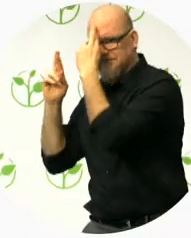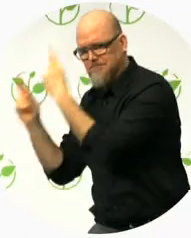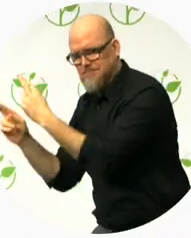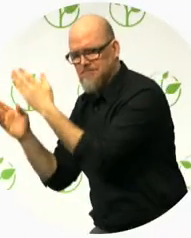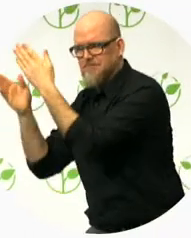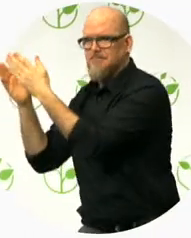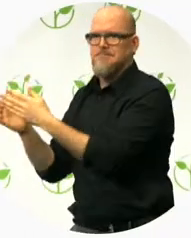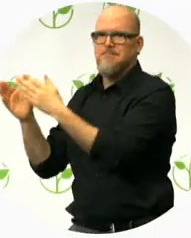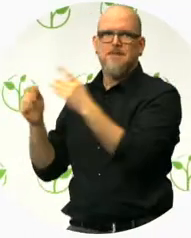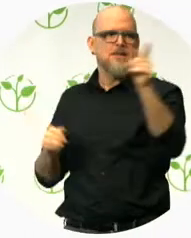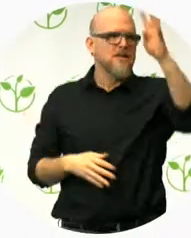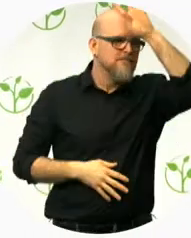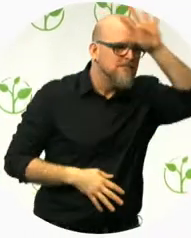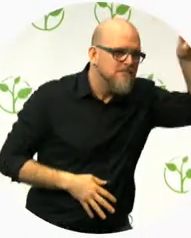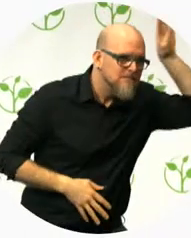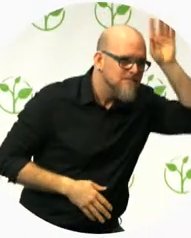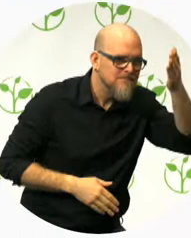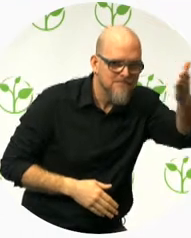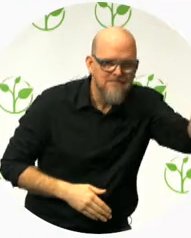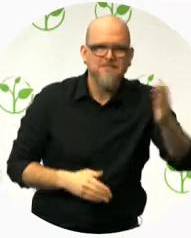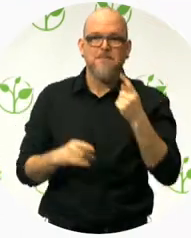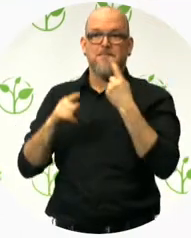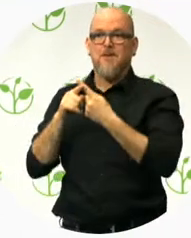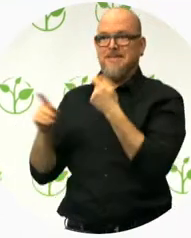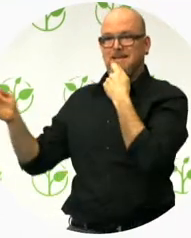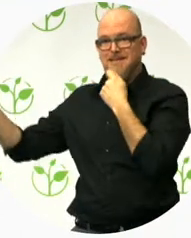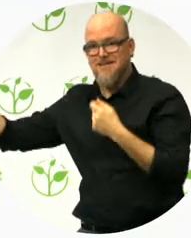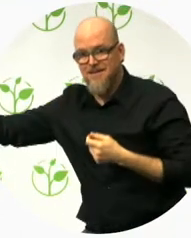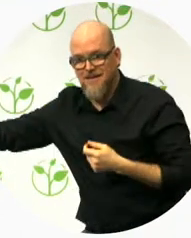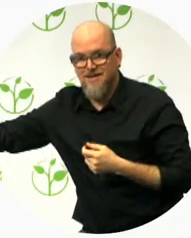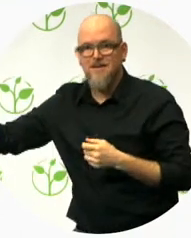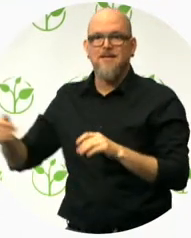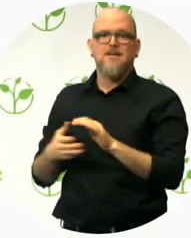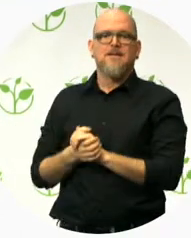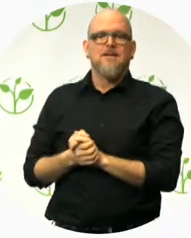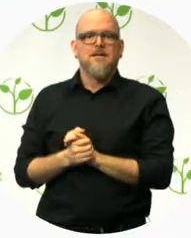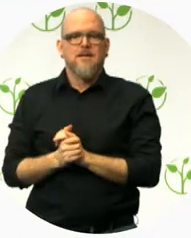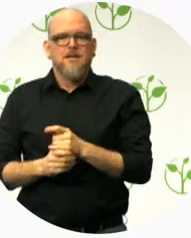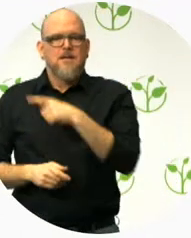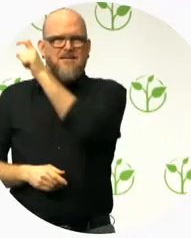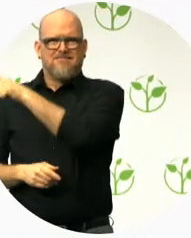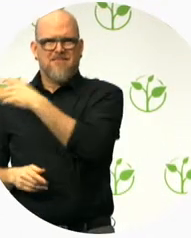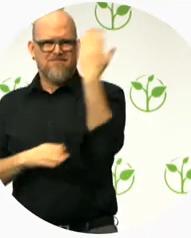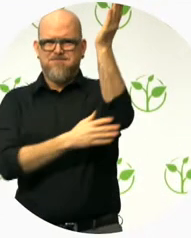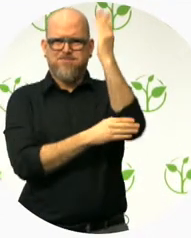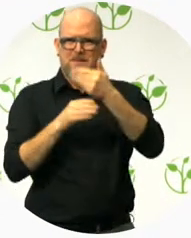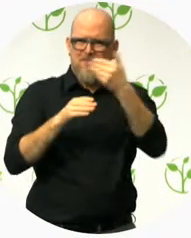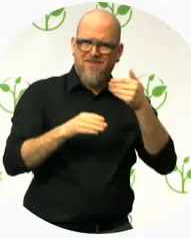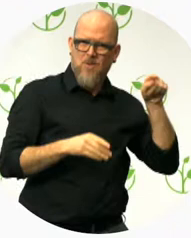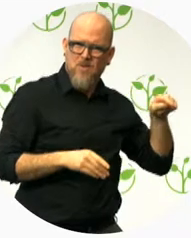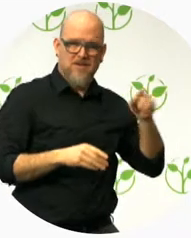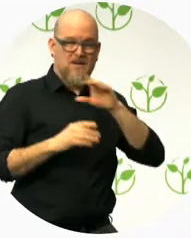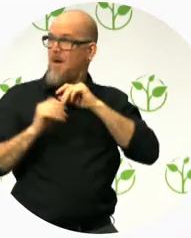to Your Royalty Highness present here, and Mr. Martin Essel, and the